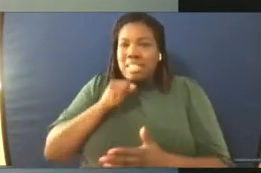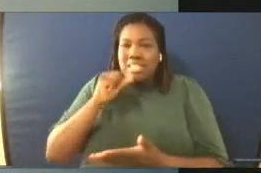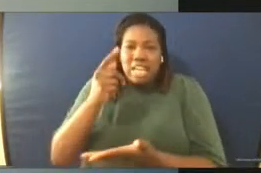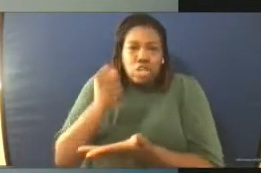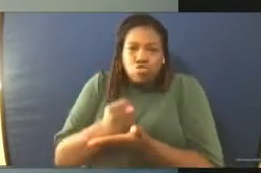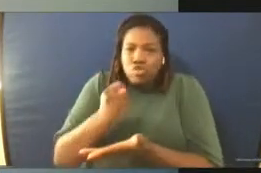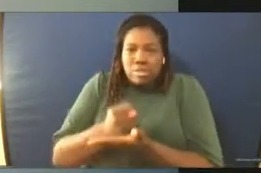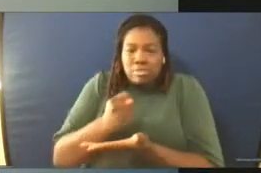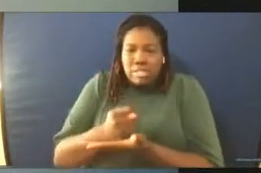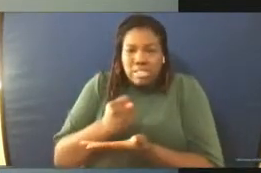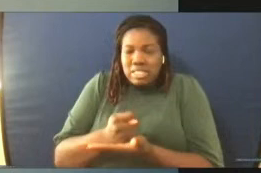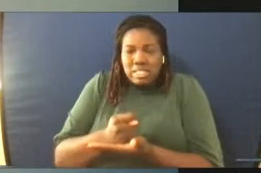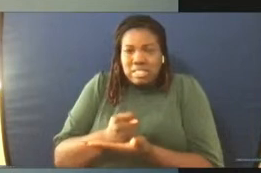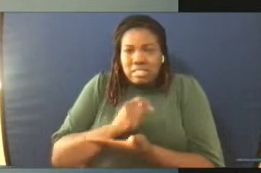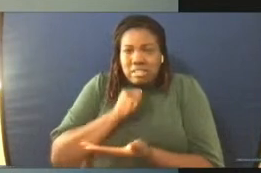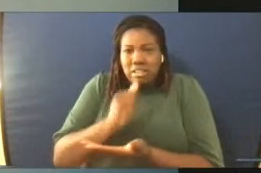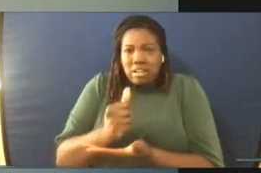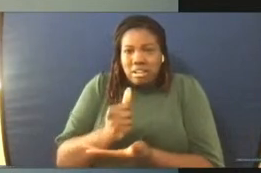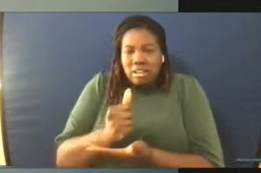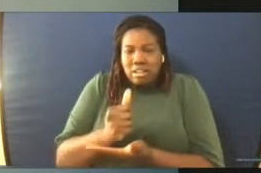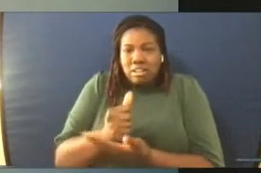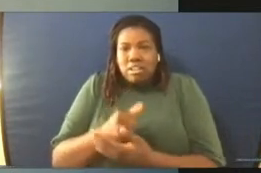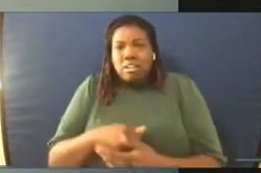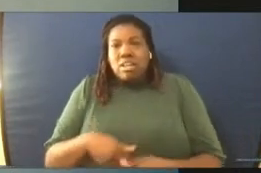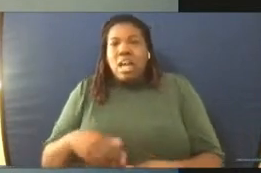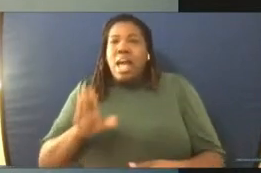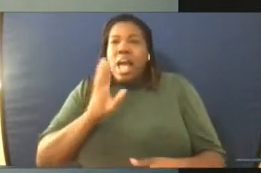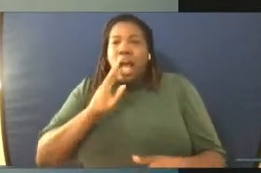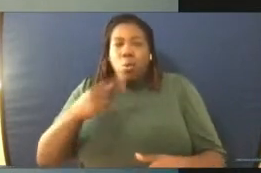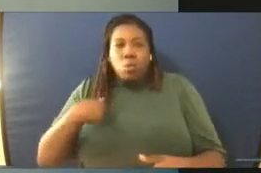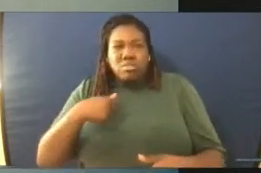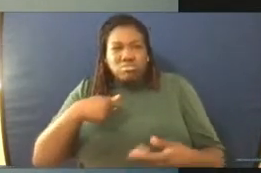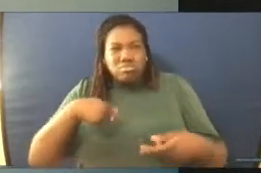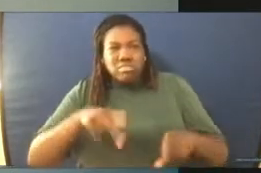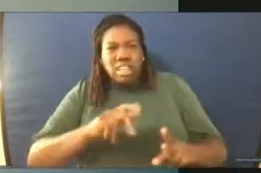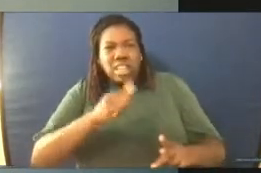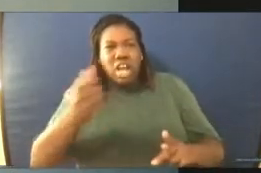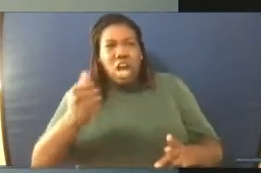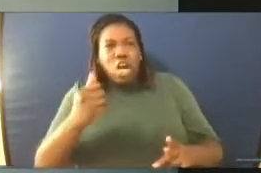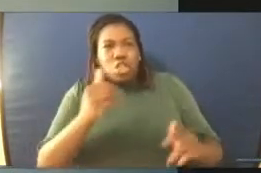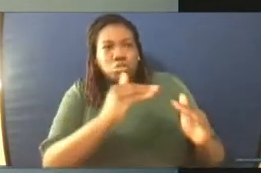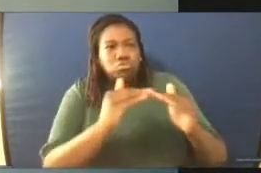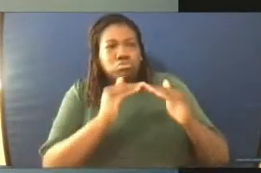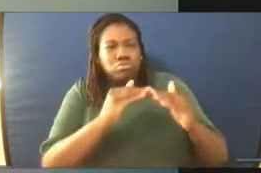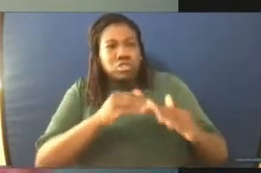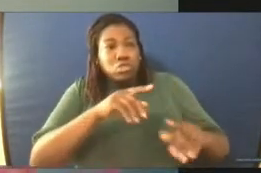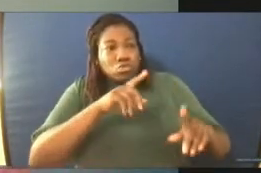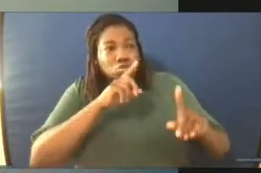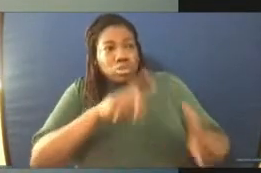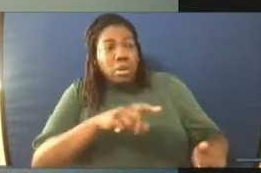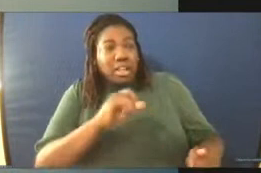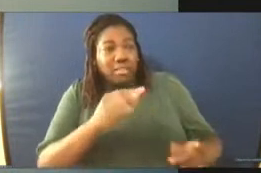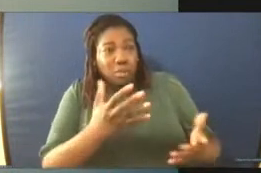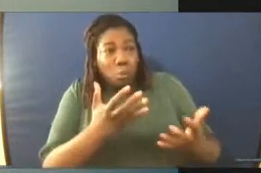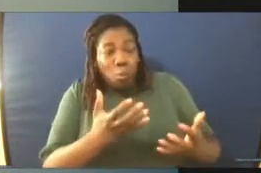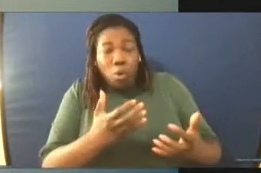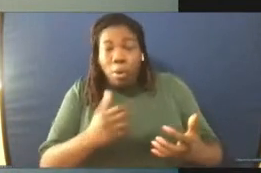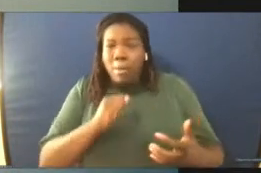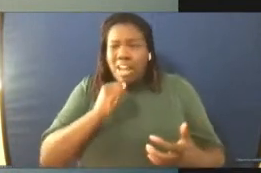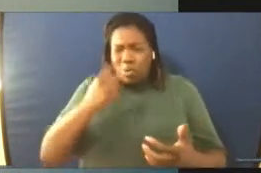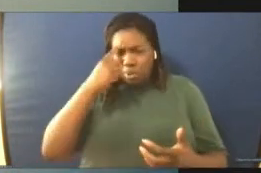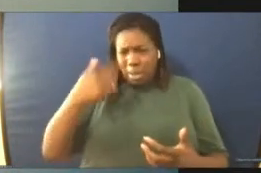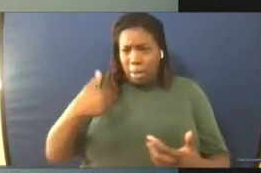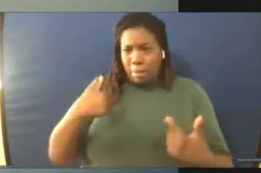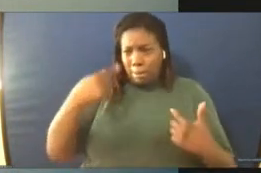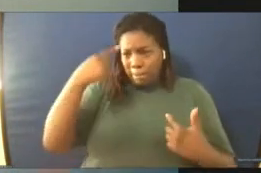itself. And I'll defer to my colleagues, you know, Dr. Akbar and Dr. Evans, if they disagree with me, but I don't think mental health first aid